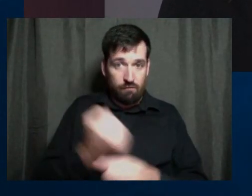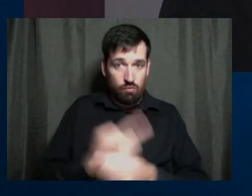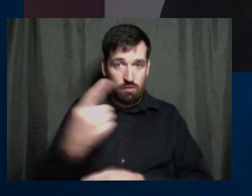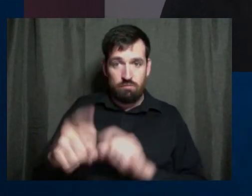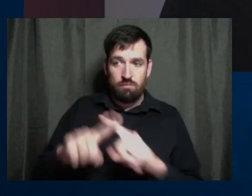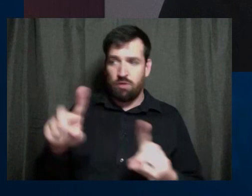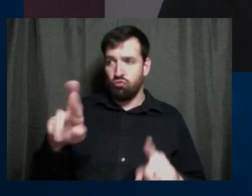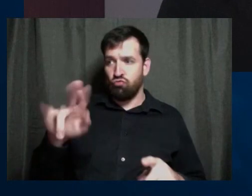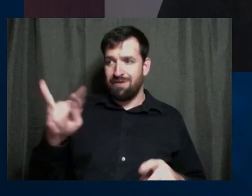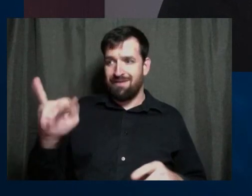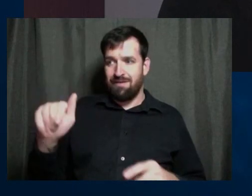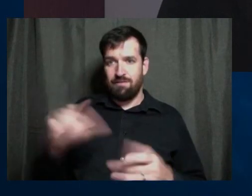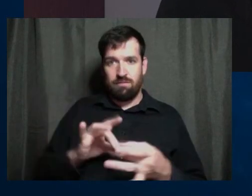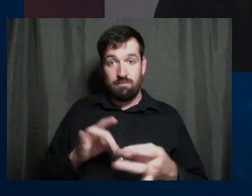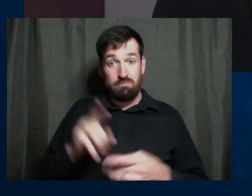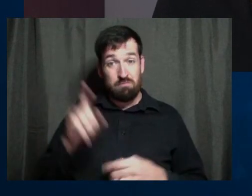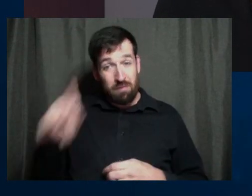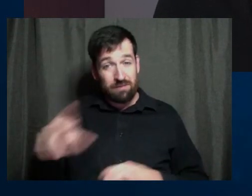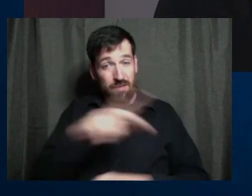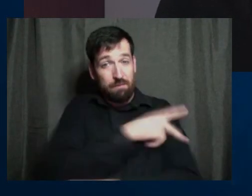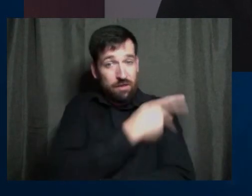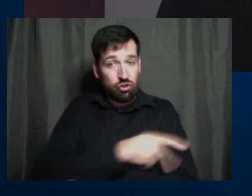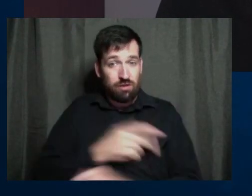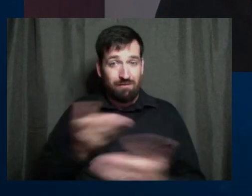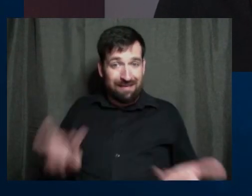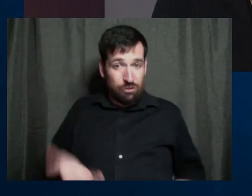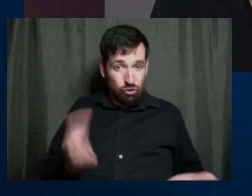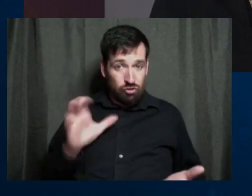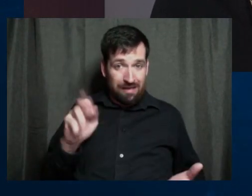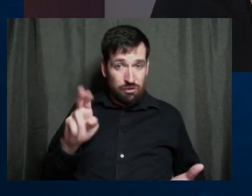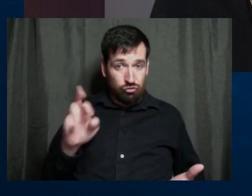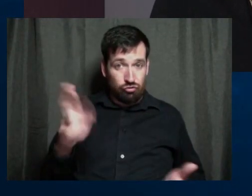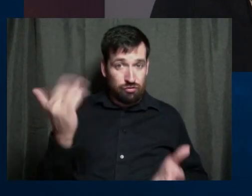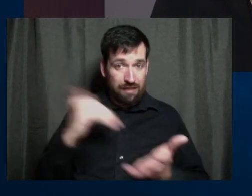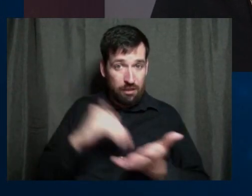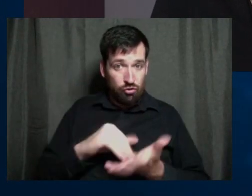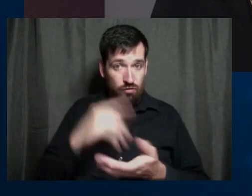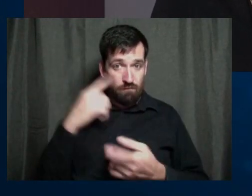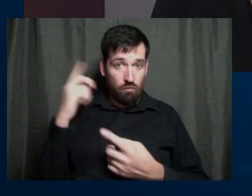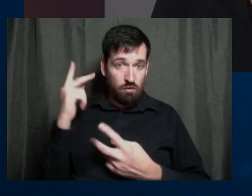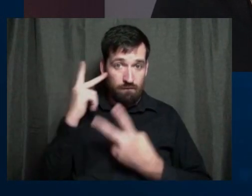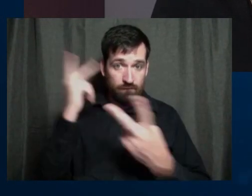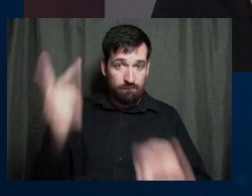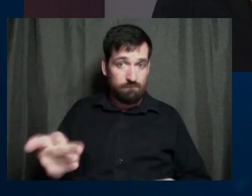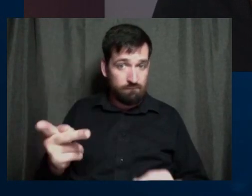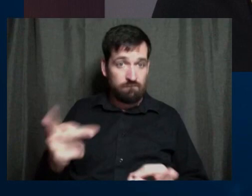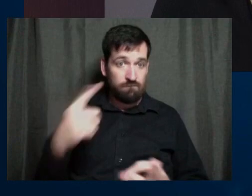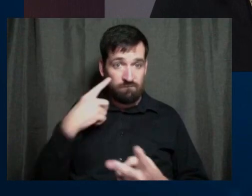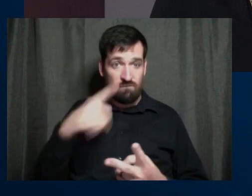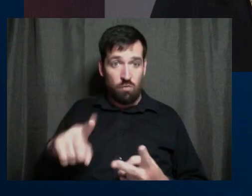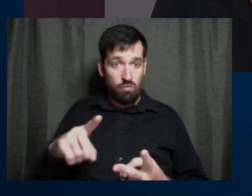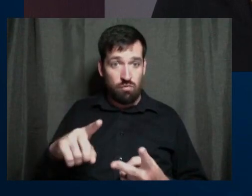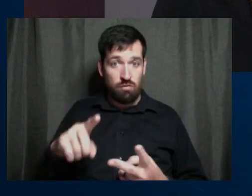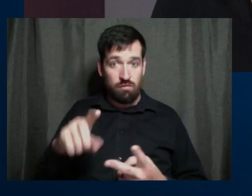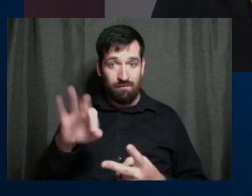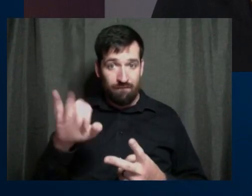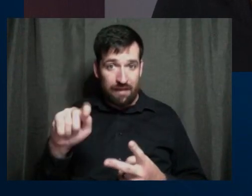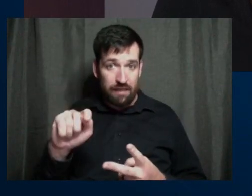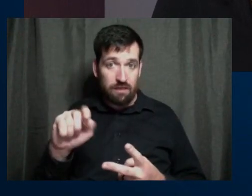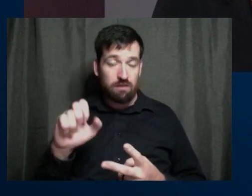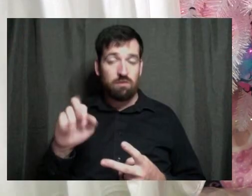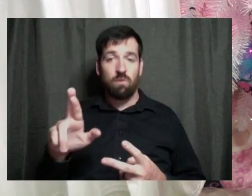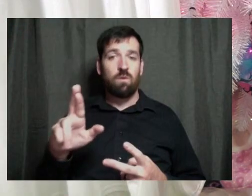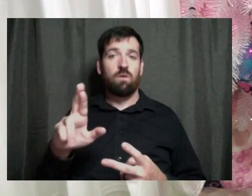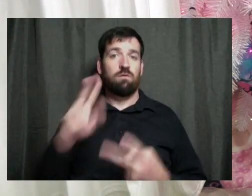a patient of our hospital or our cancer center to come to Missy's and to get fitted or to be